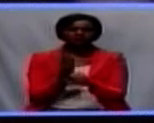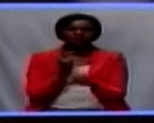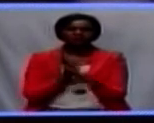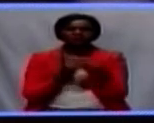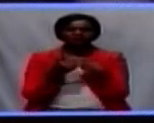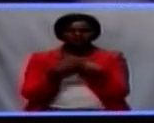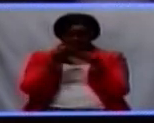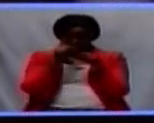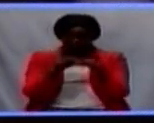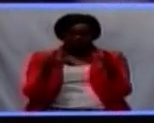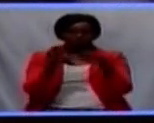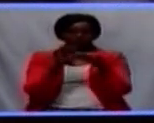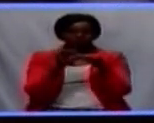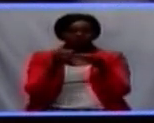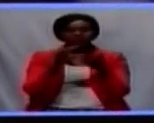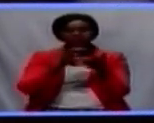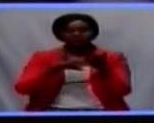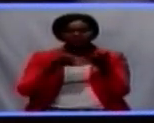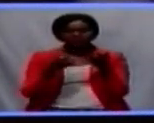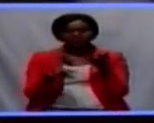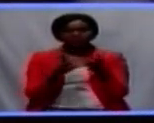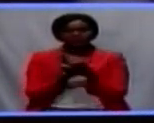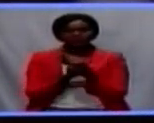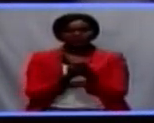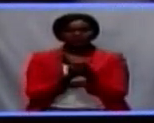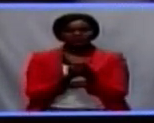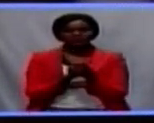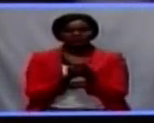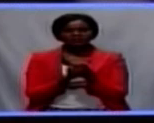to automate the waiver of